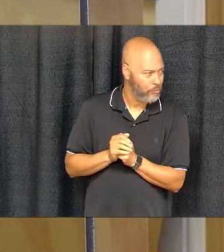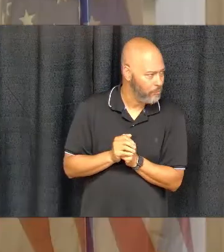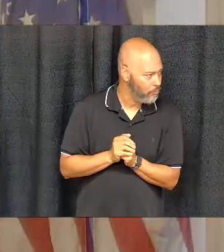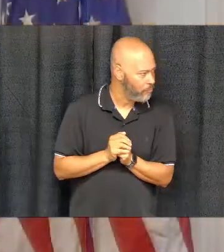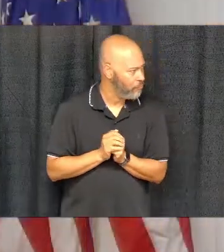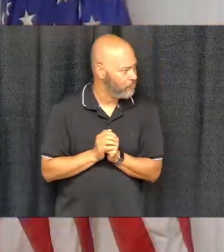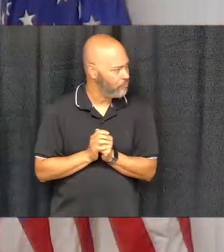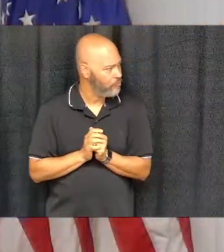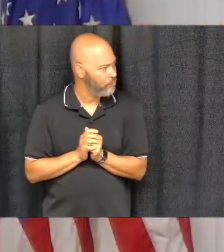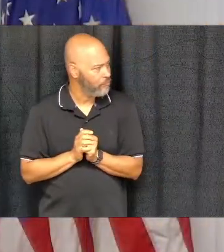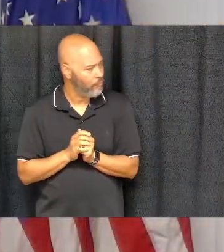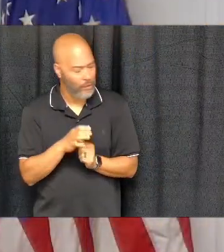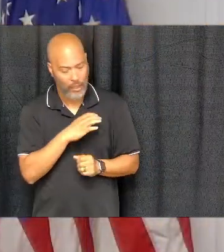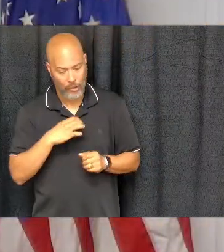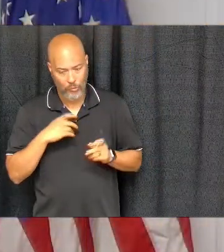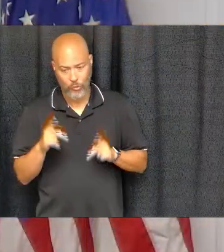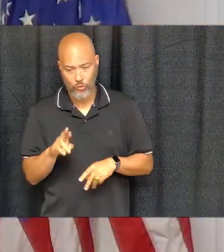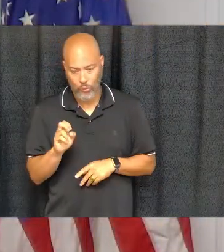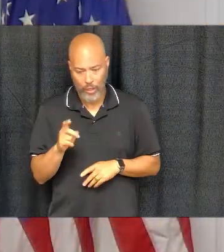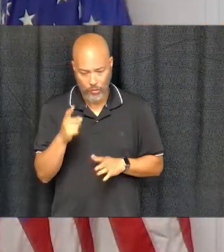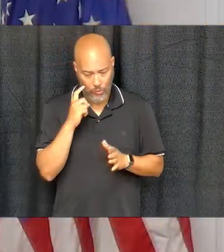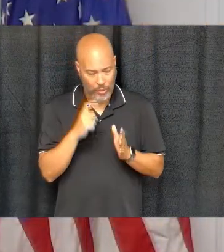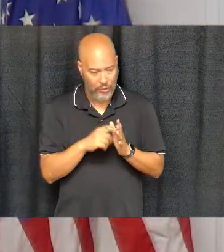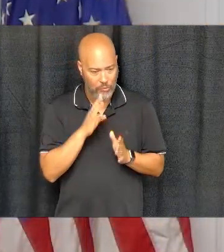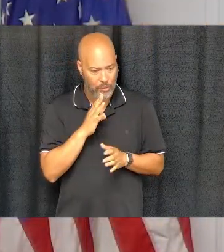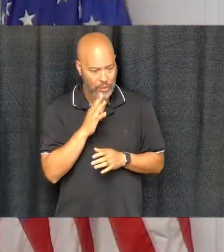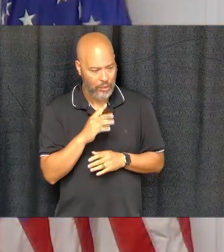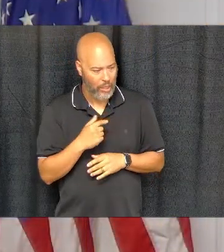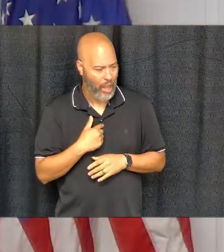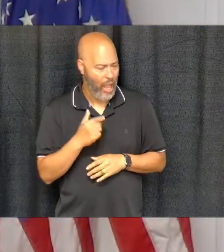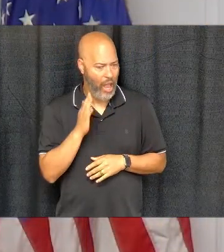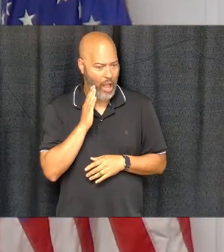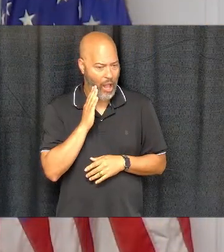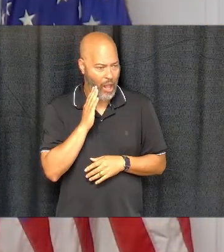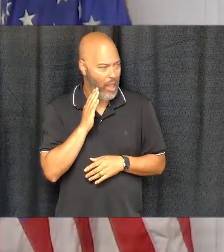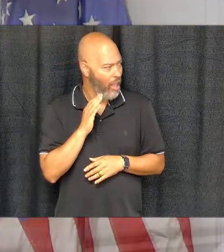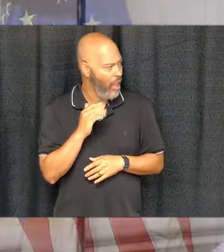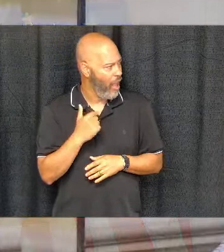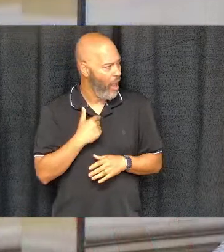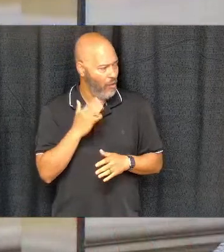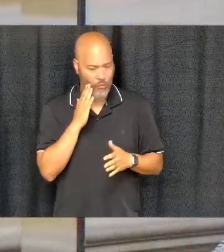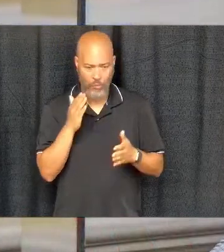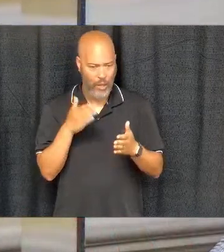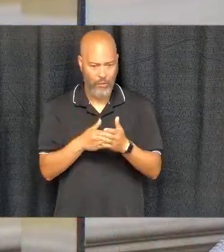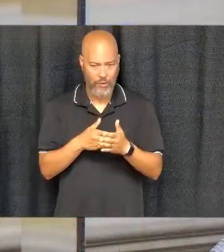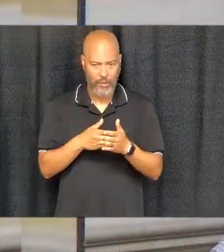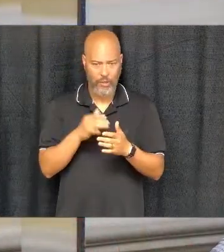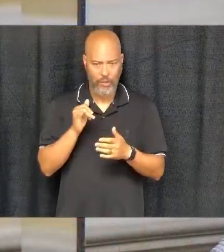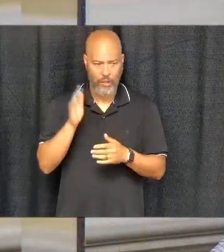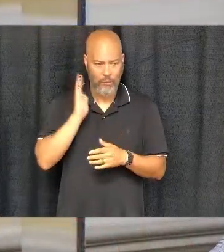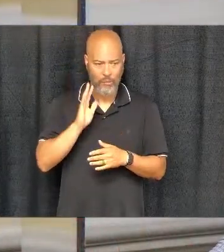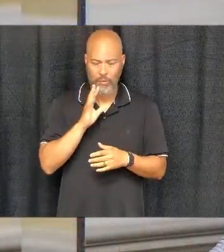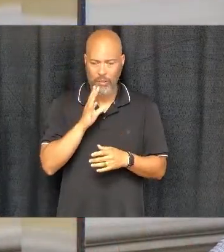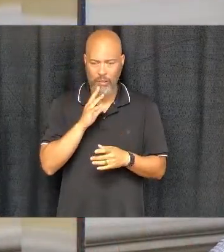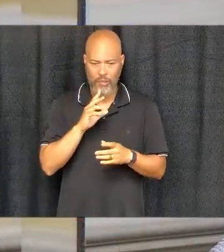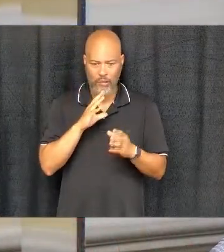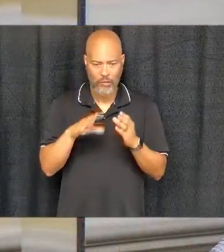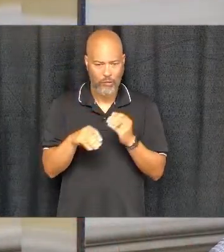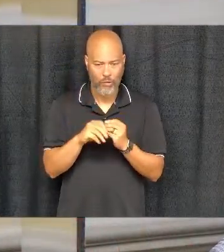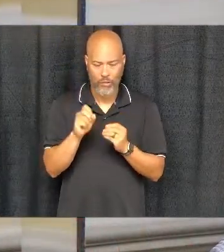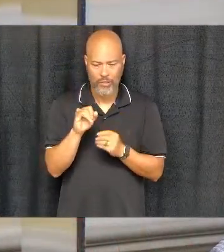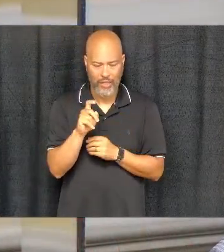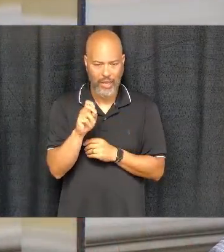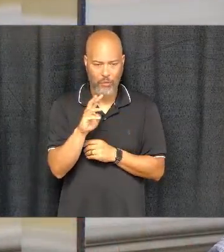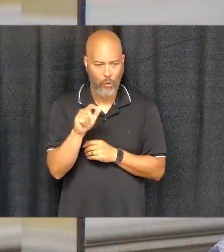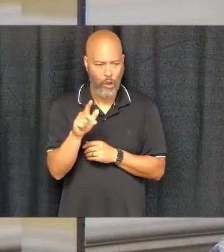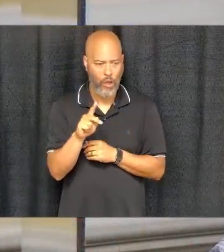Okay, Councilperson Red, you're recognized. Thank you, Mayor. Again, I would be against everything that the previous speaker said, including the